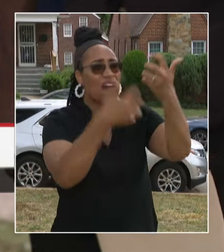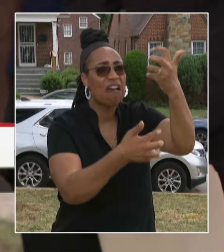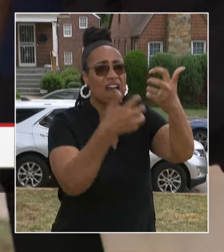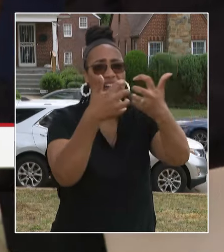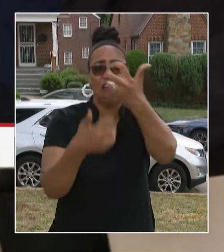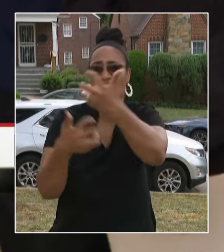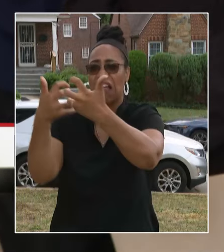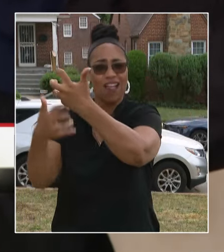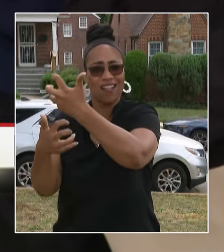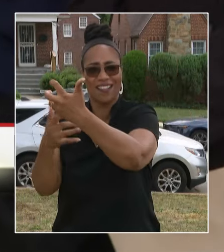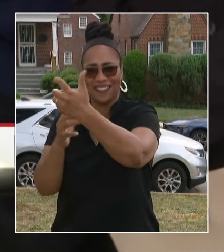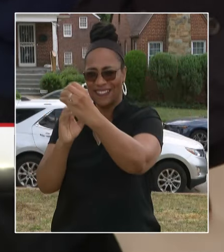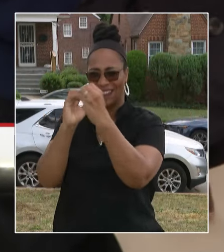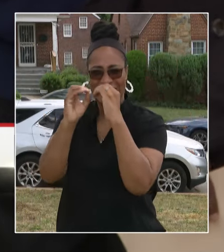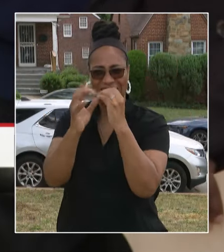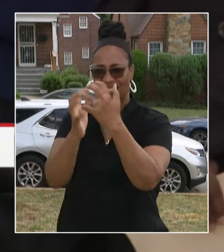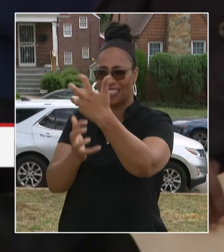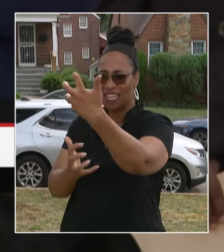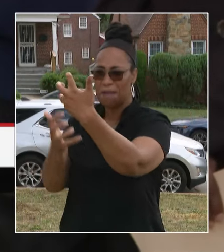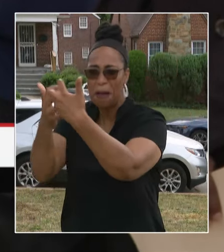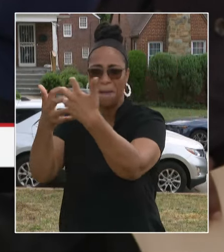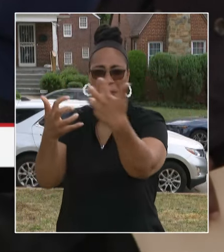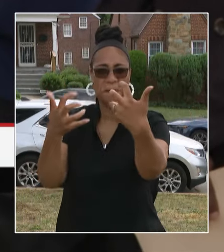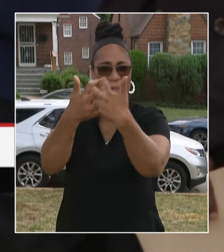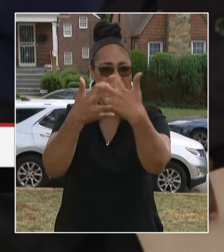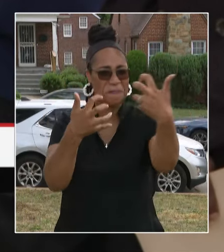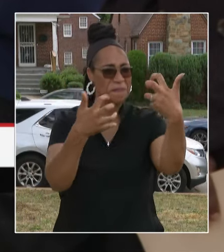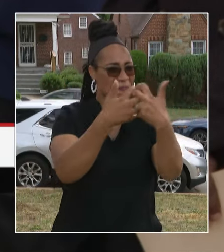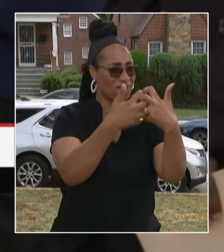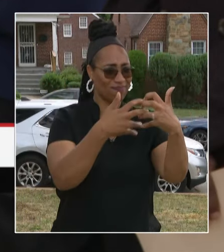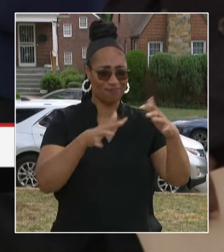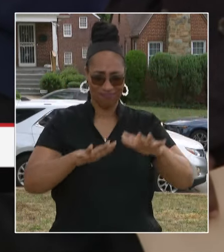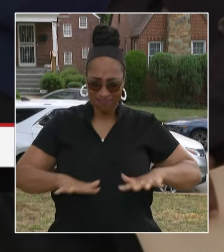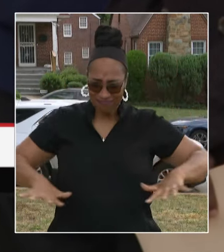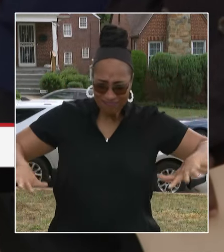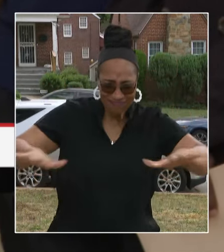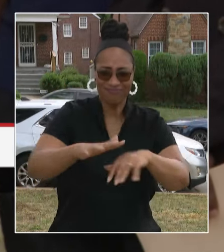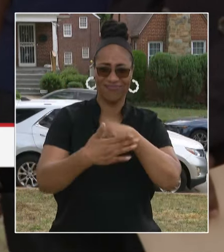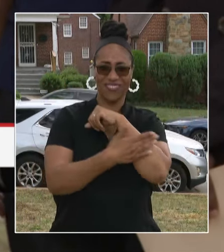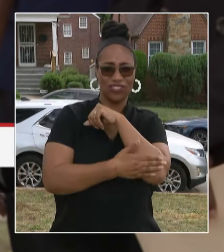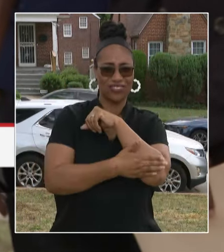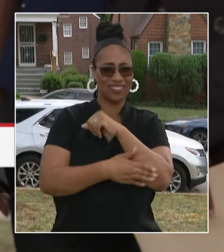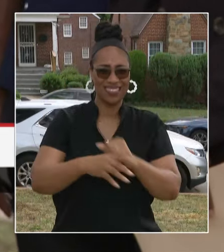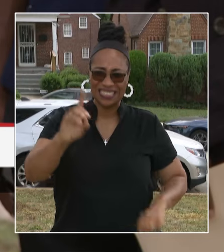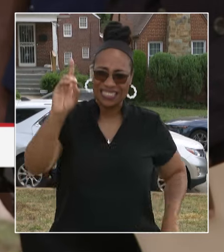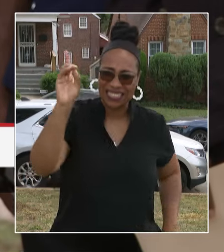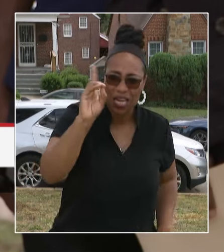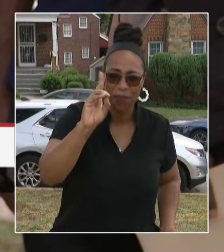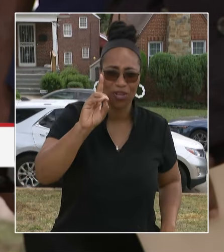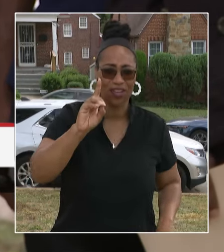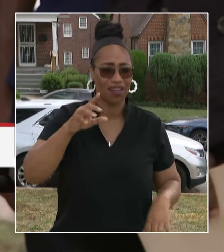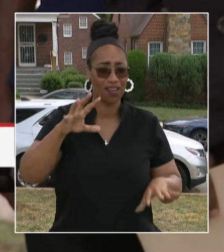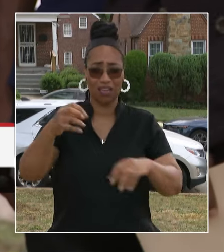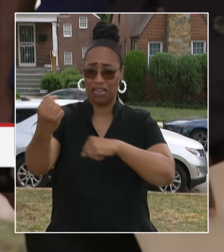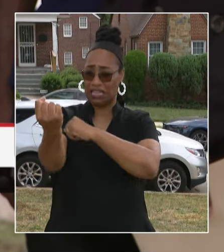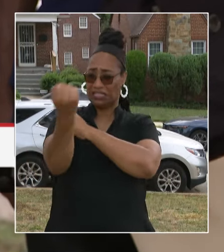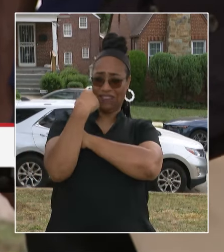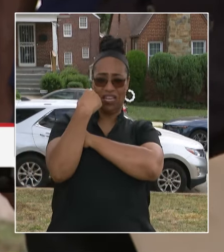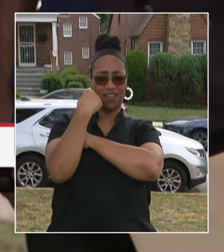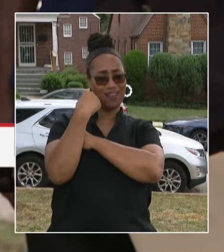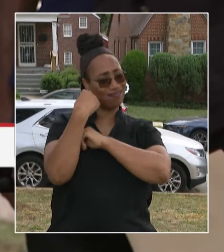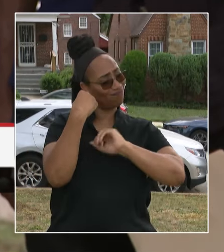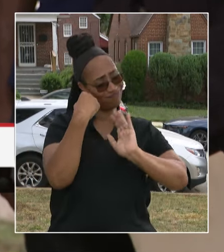our country if it meant delay in democracy. And this effort very nearly succeeded, but while democracy can be periodically